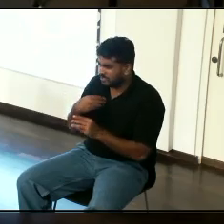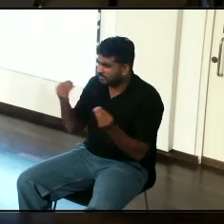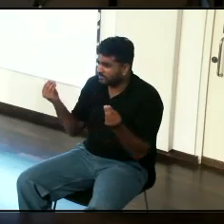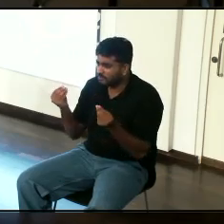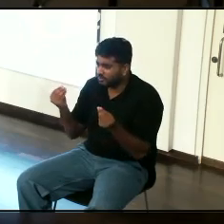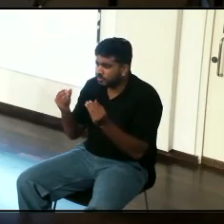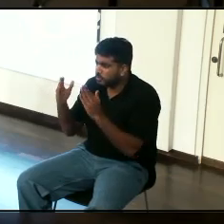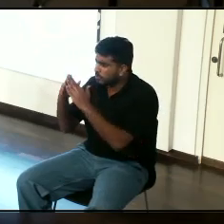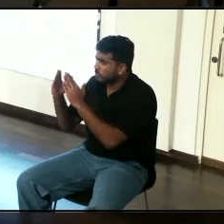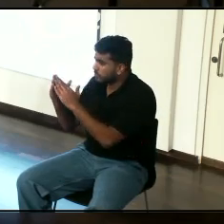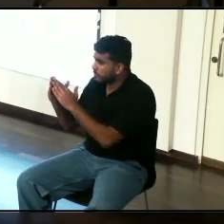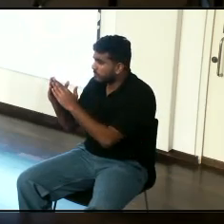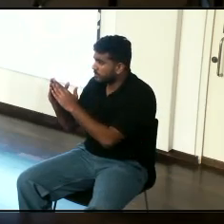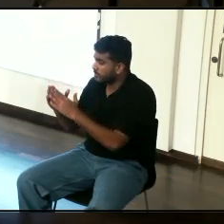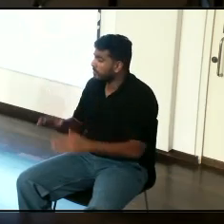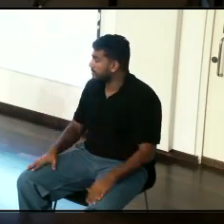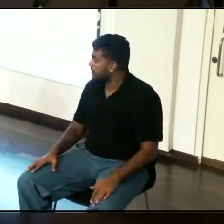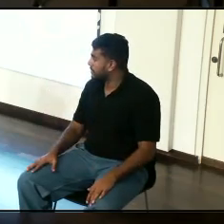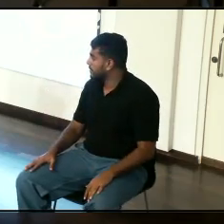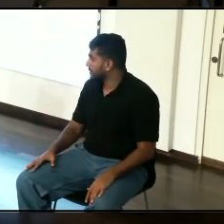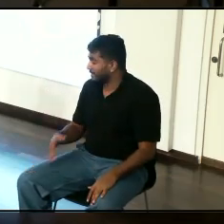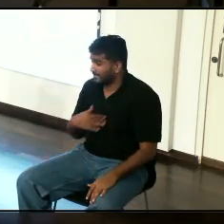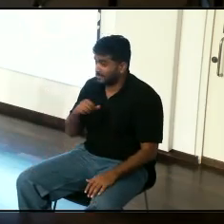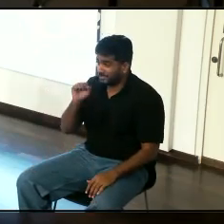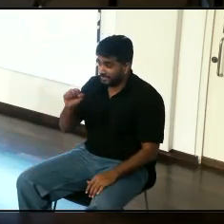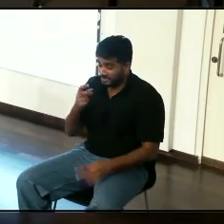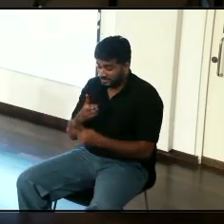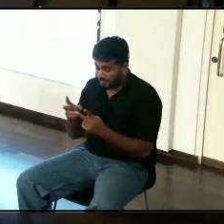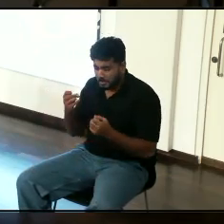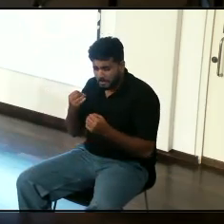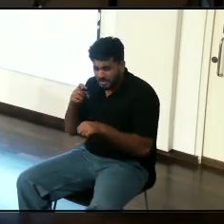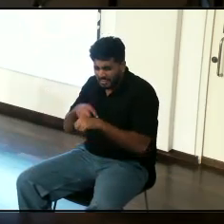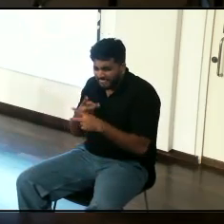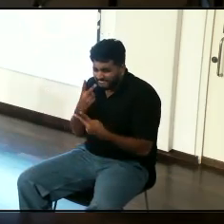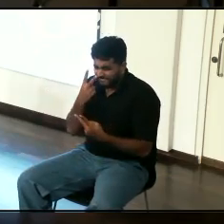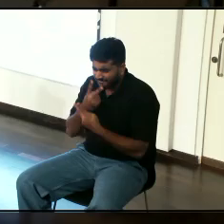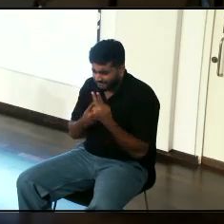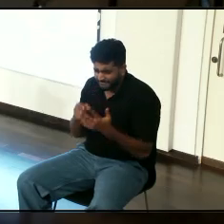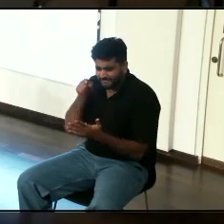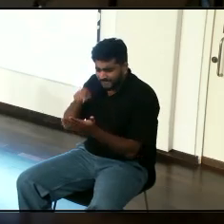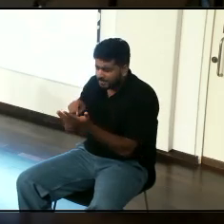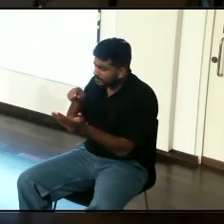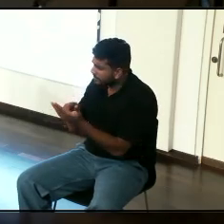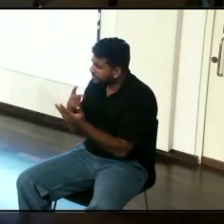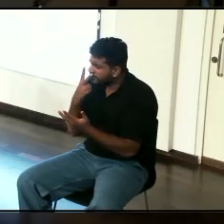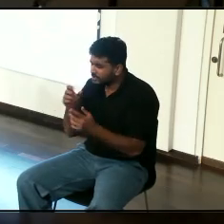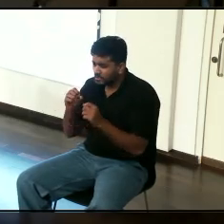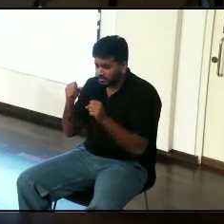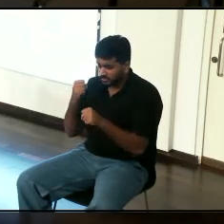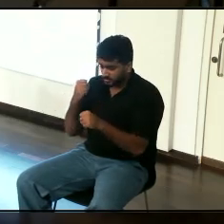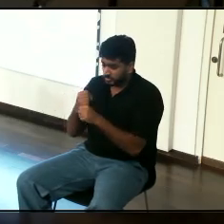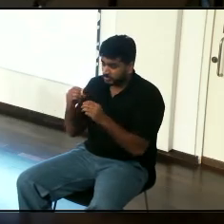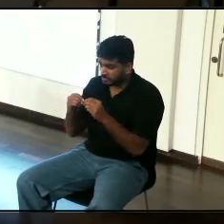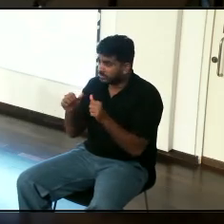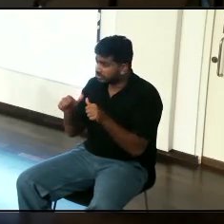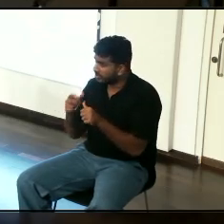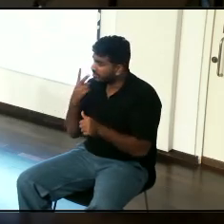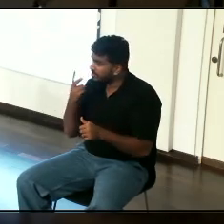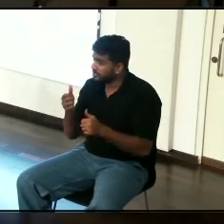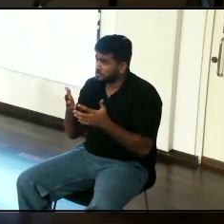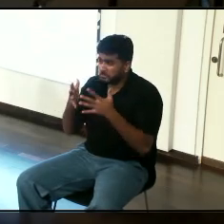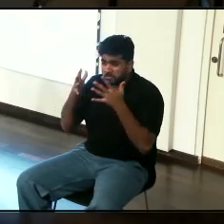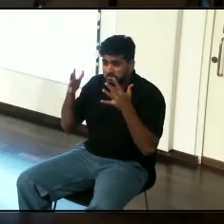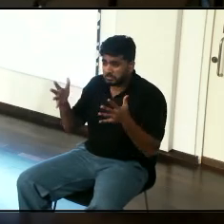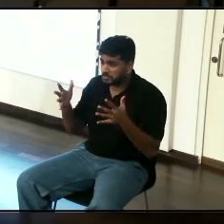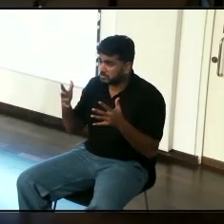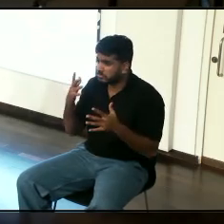homes, but with all our countless visits every time I was in Goa, we really, were able to overcome